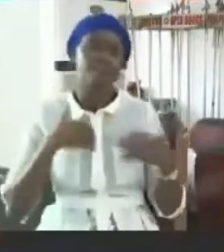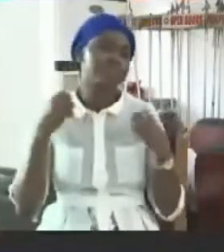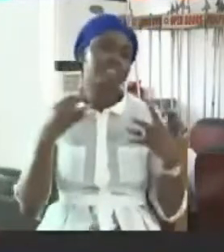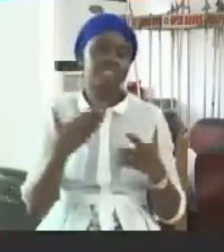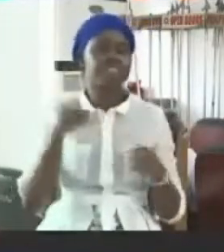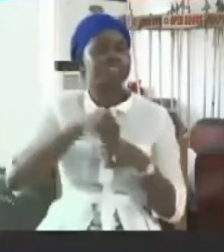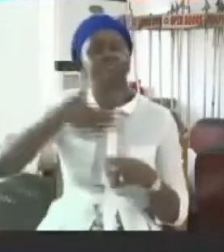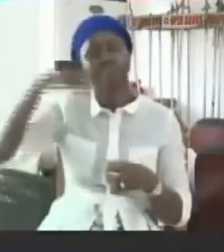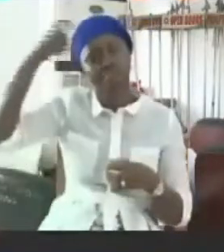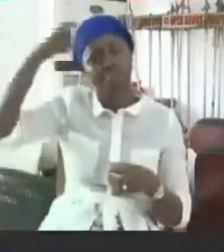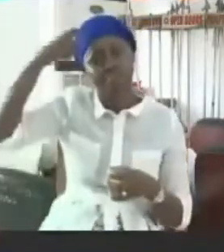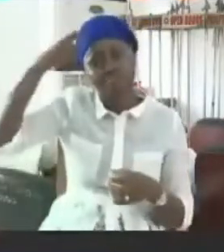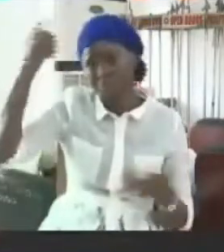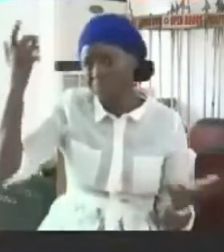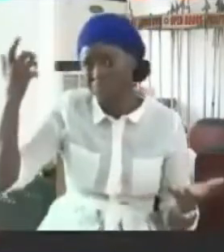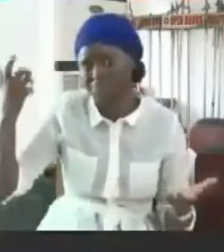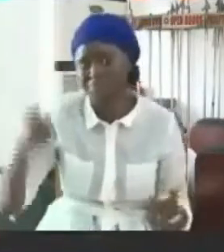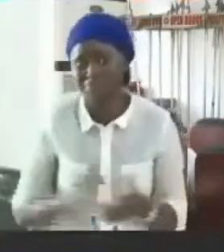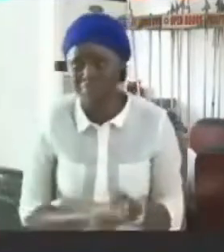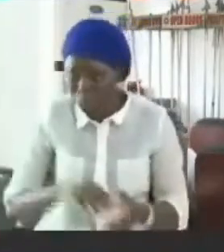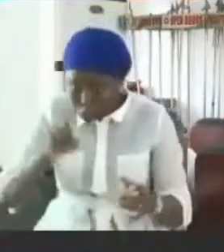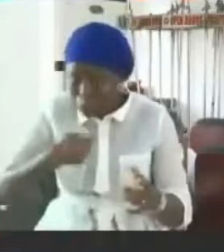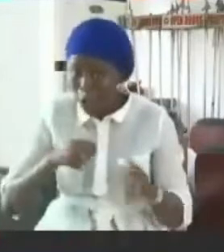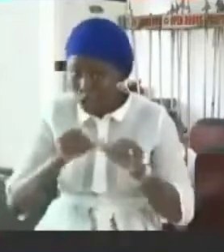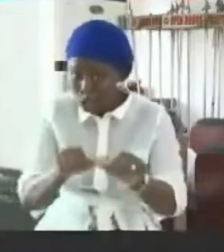Do I tell you one more thing?